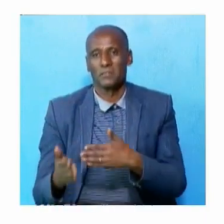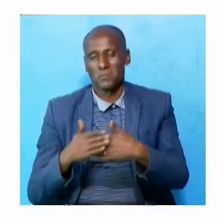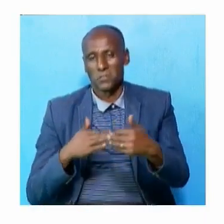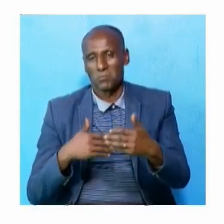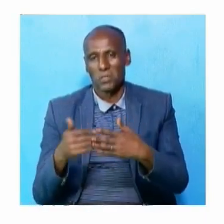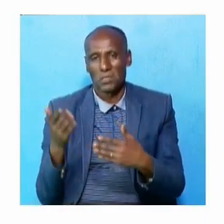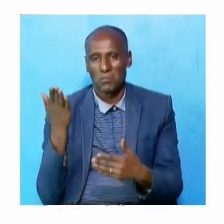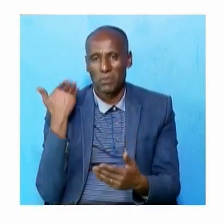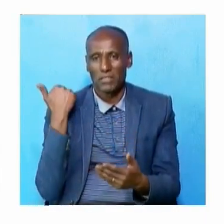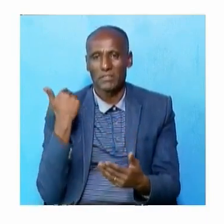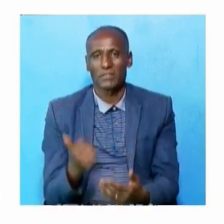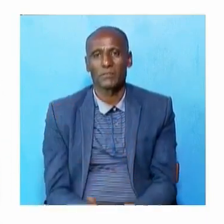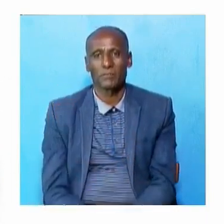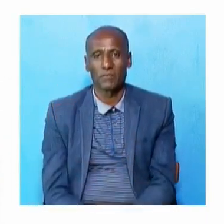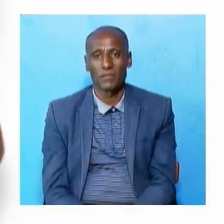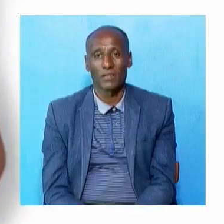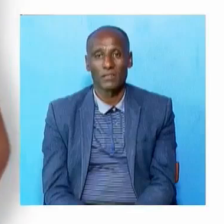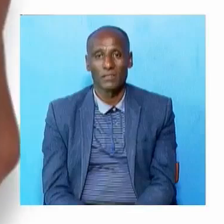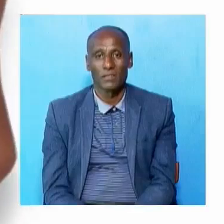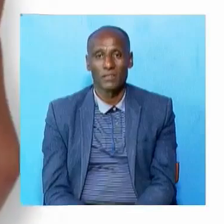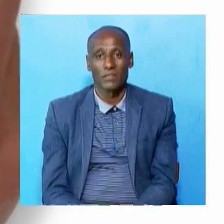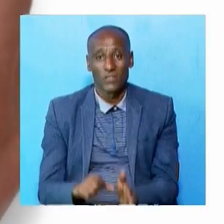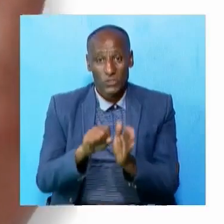simple past.